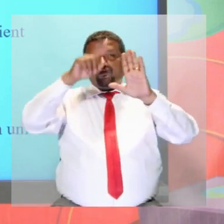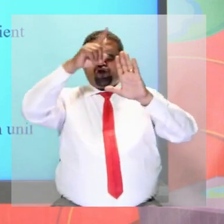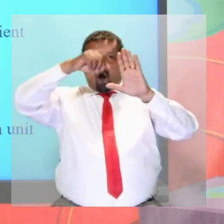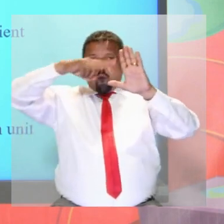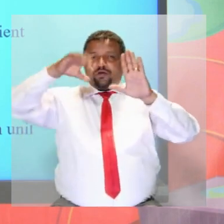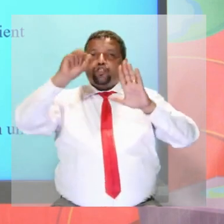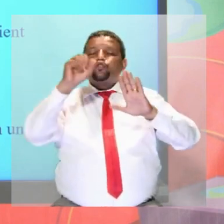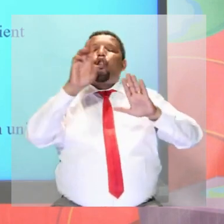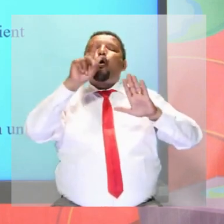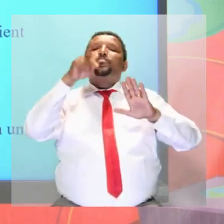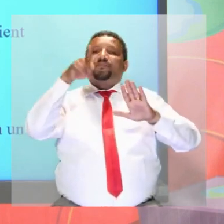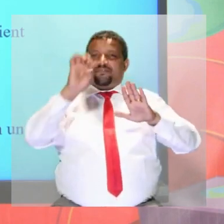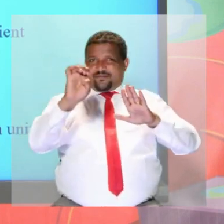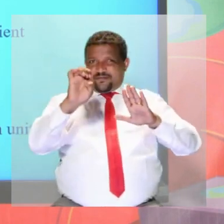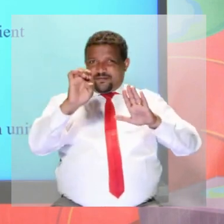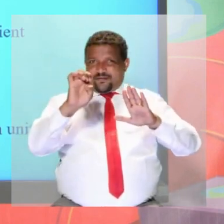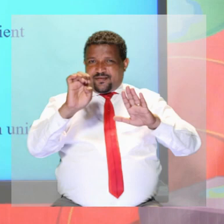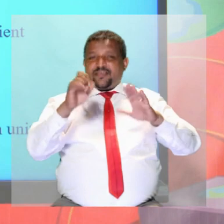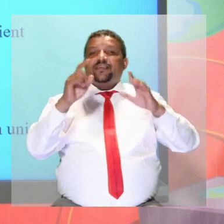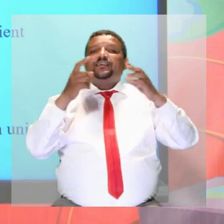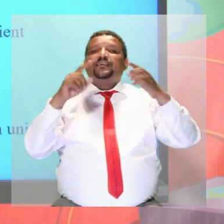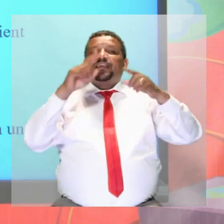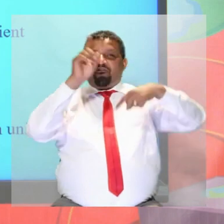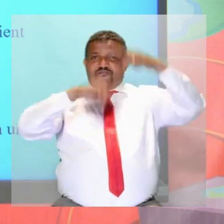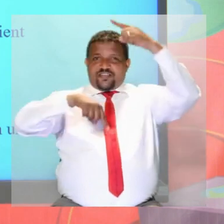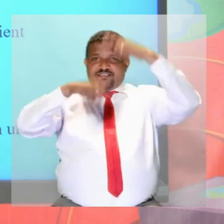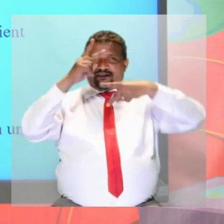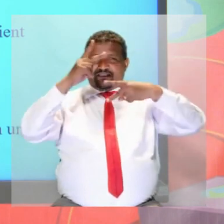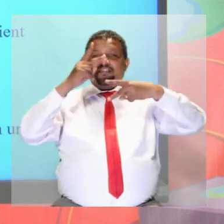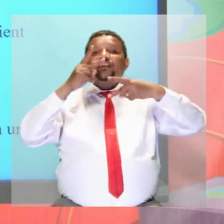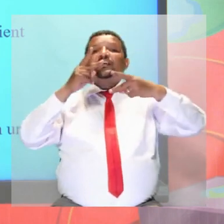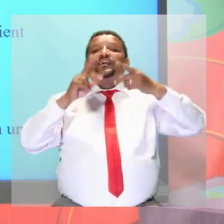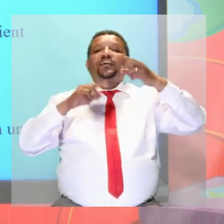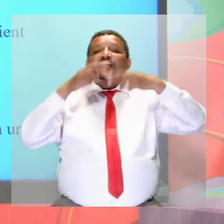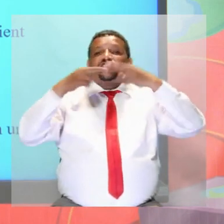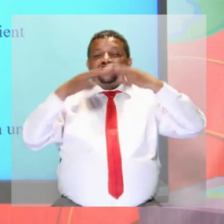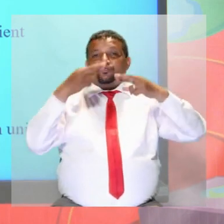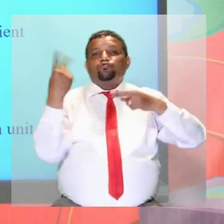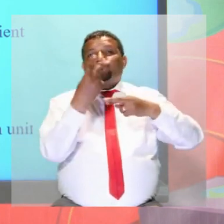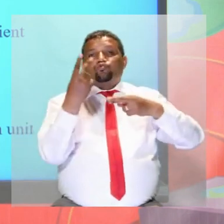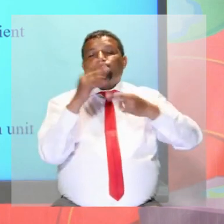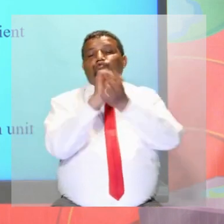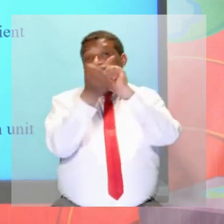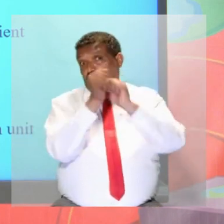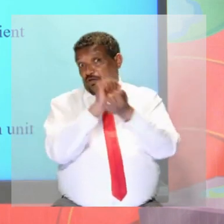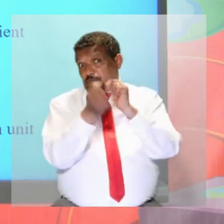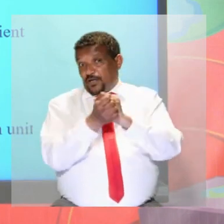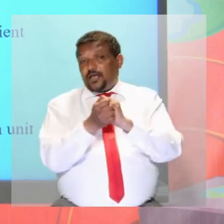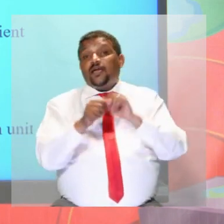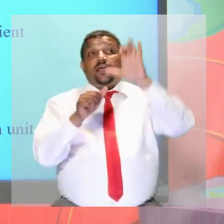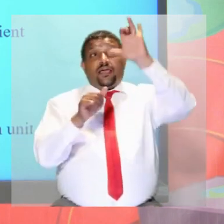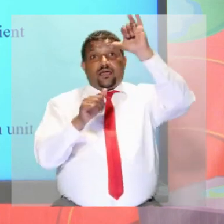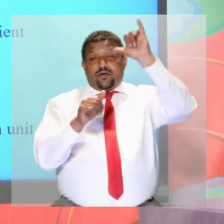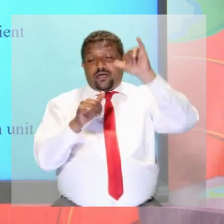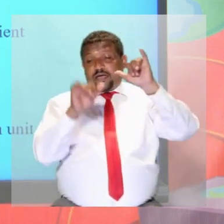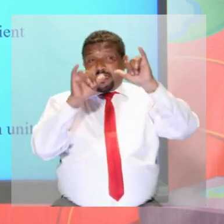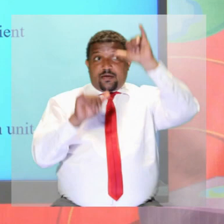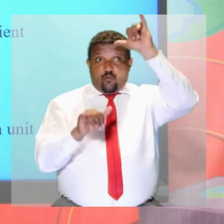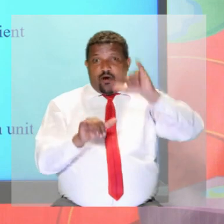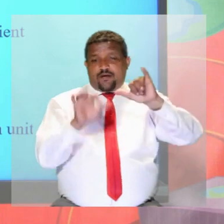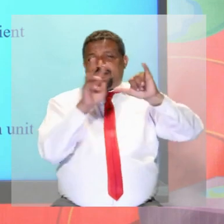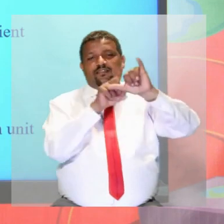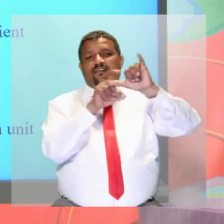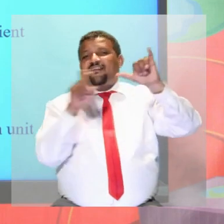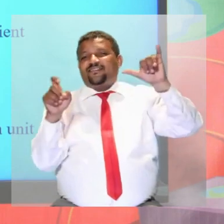curve. This is due to the inverse relationship between the 2 variables that are entered in the x and y axes. That